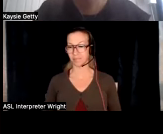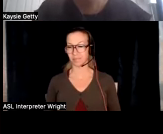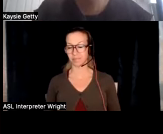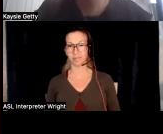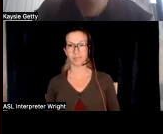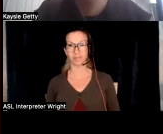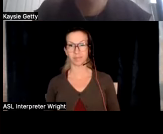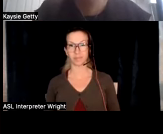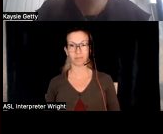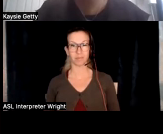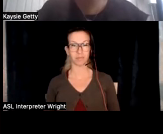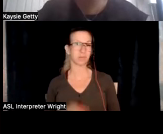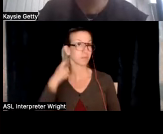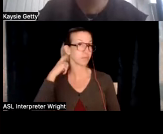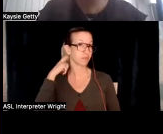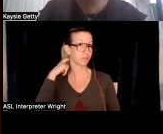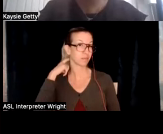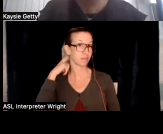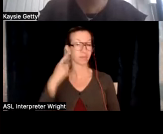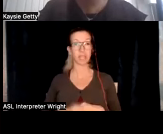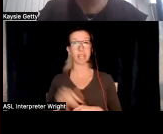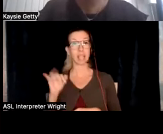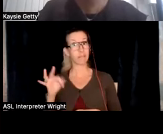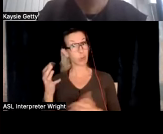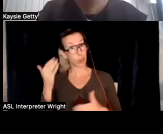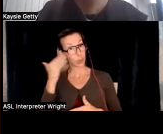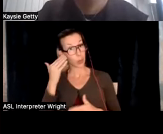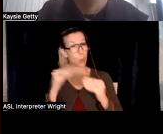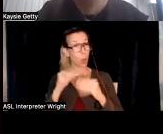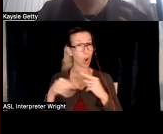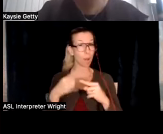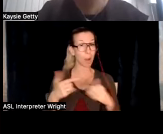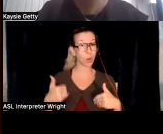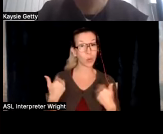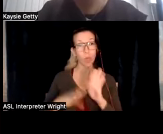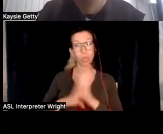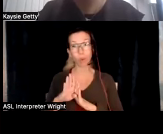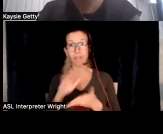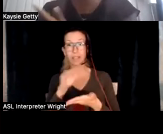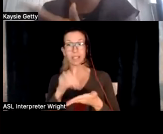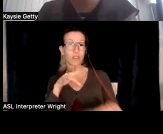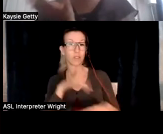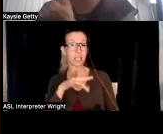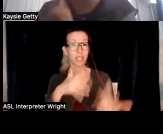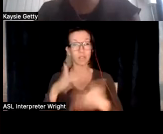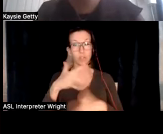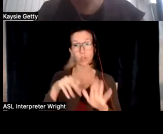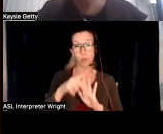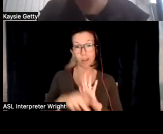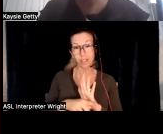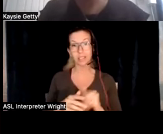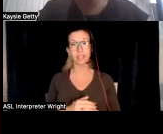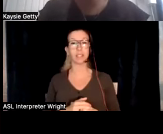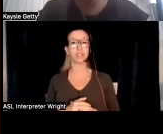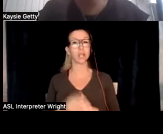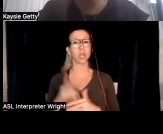So if you want to know more about, Youth Thrive, the Center for the Study of Social Policy, the projects